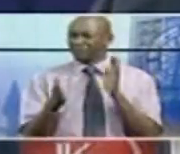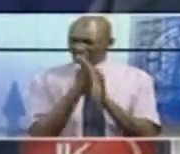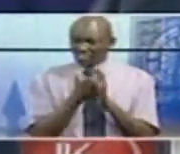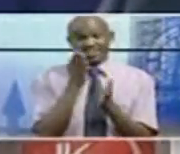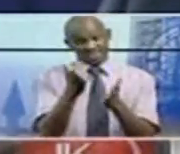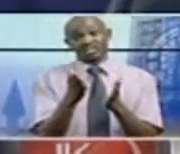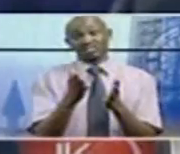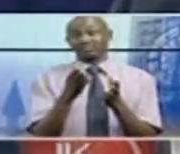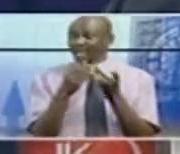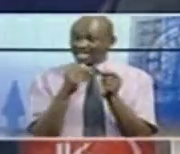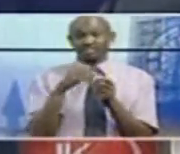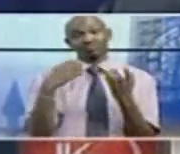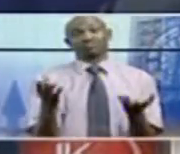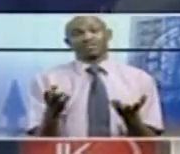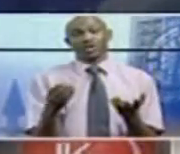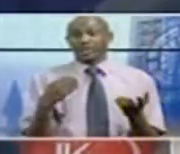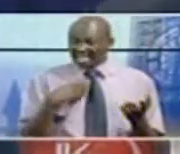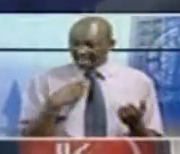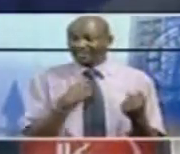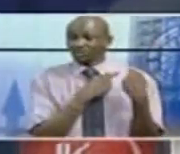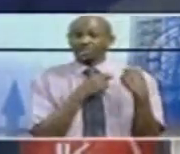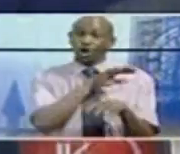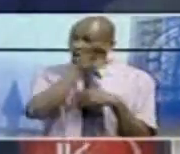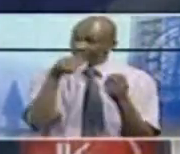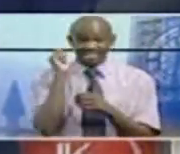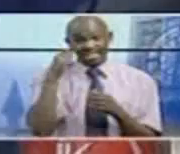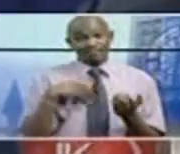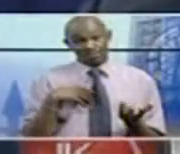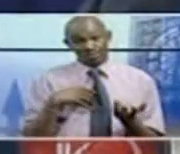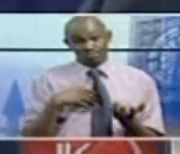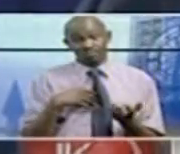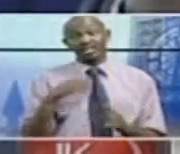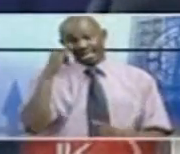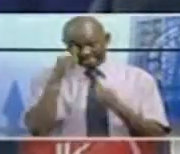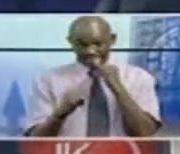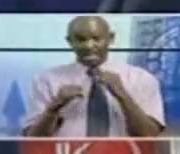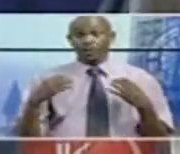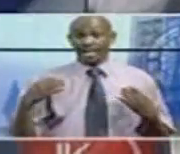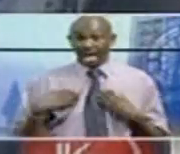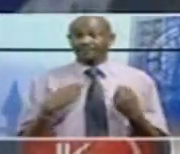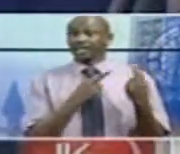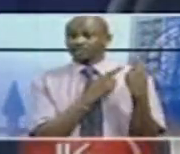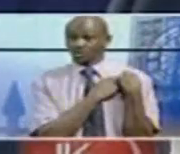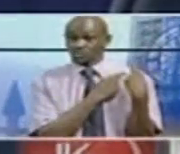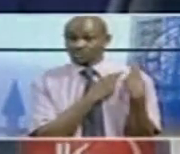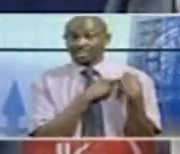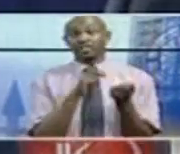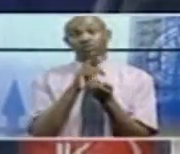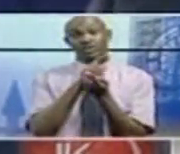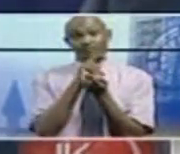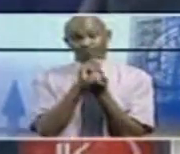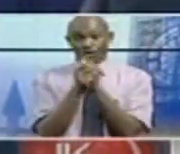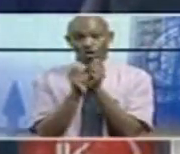is runaway, and I think we have a duty, all of us, to do it. Mm. Lastly, we have a duty to reform